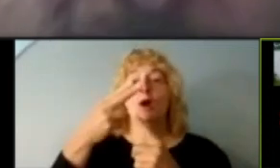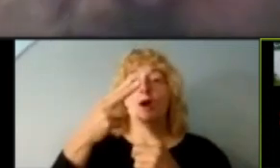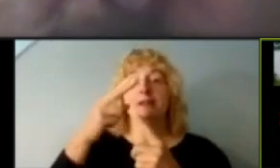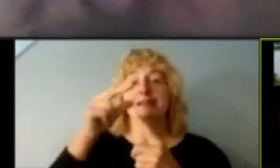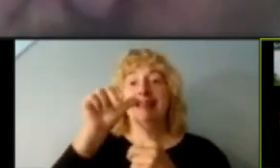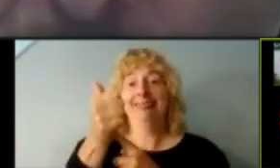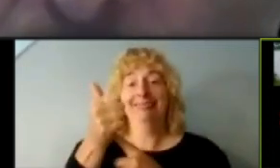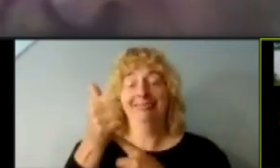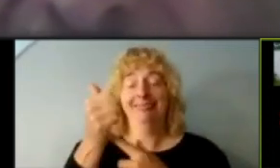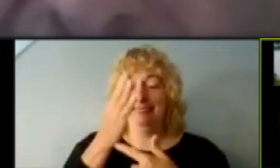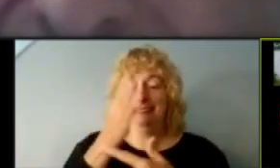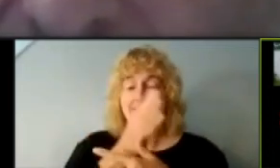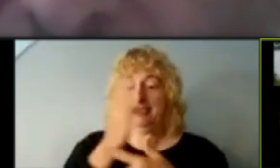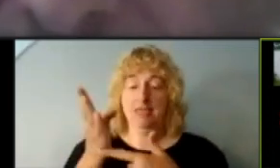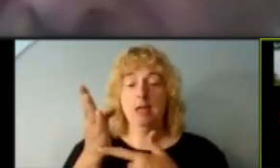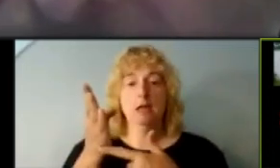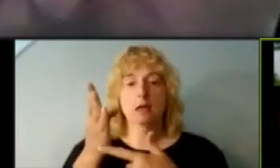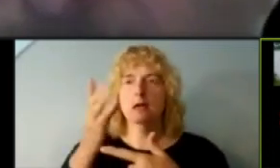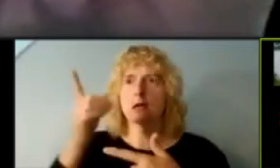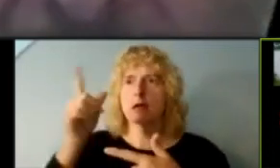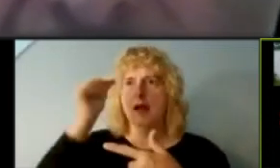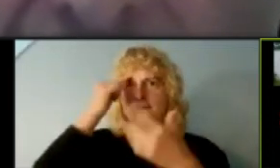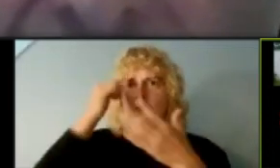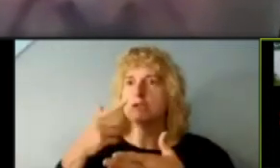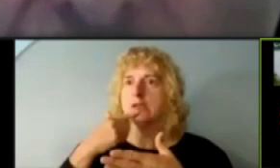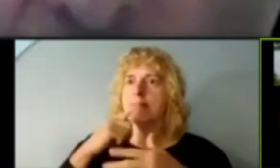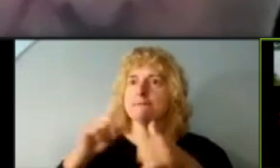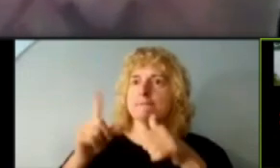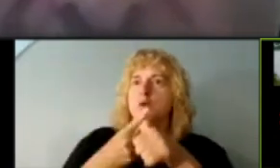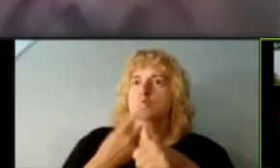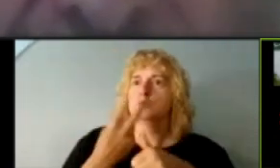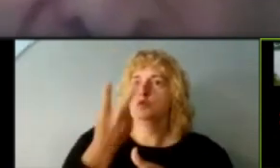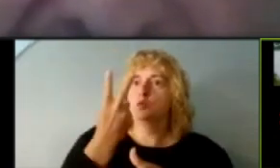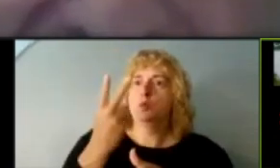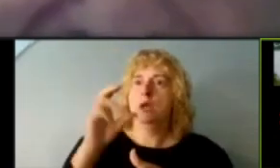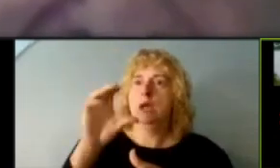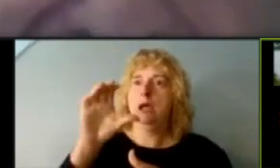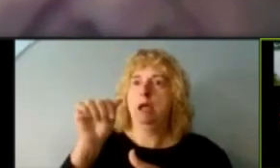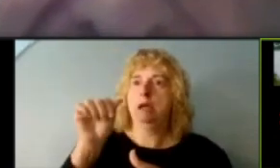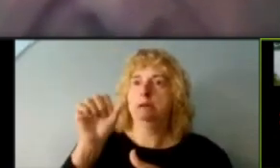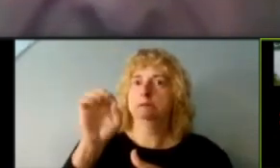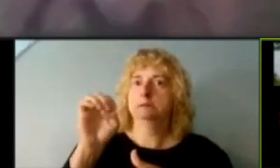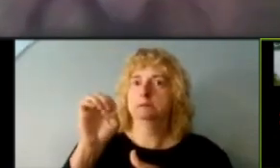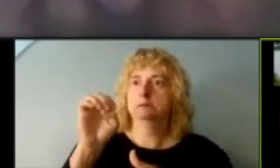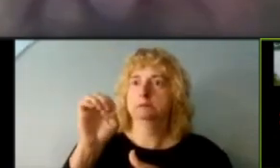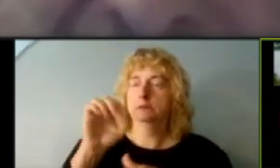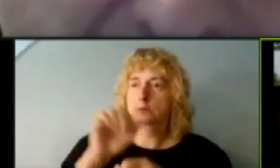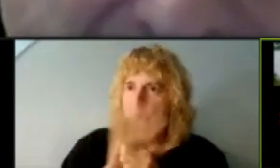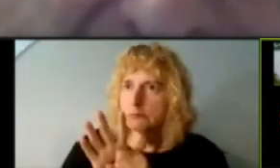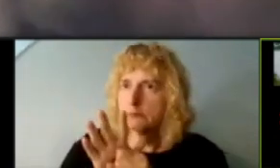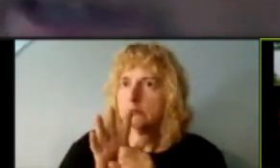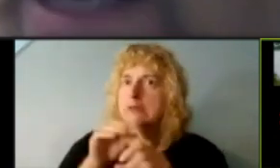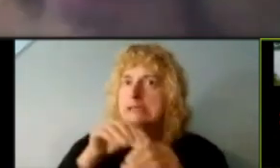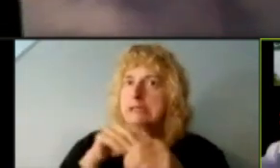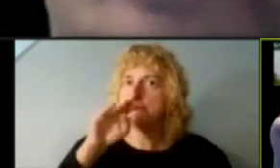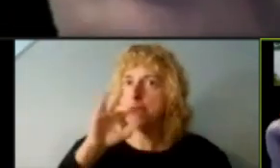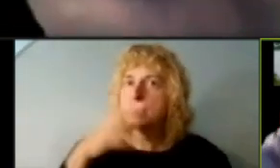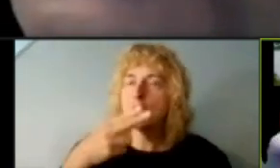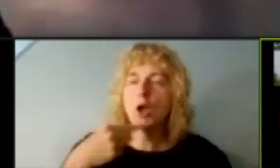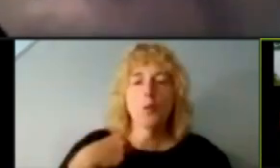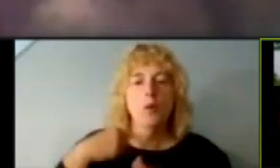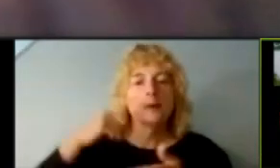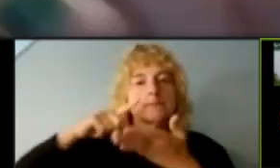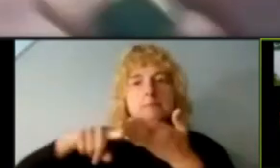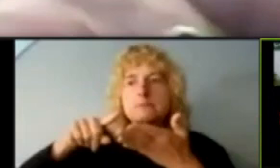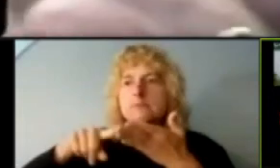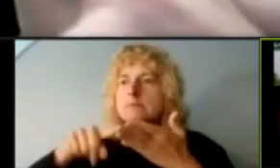governor confirmed the first 2 cases of COVID-19 in Michigan, we were planning more studies on bacteria at the